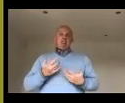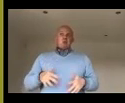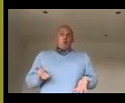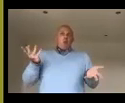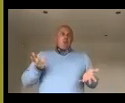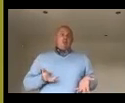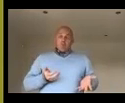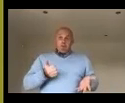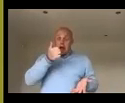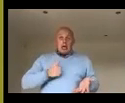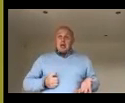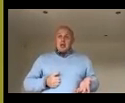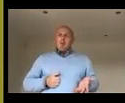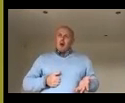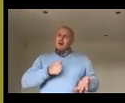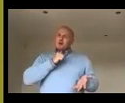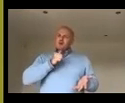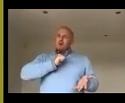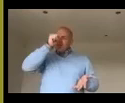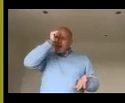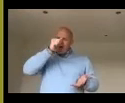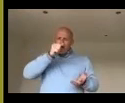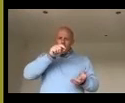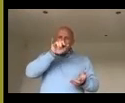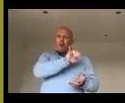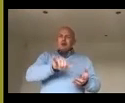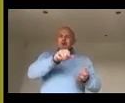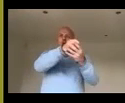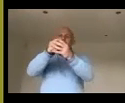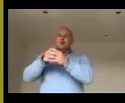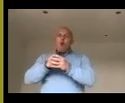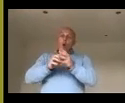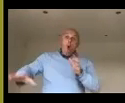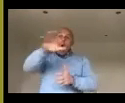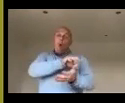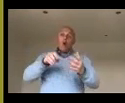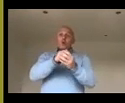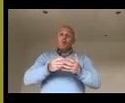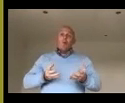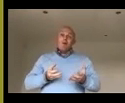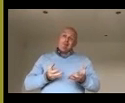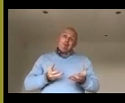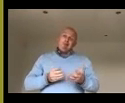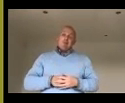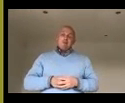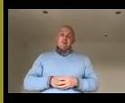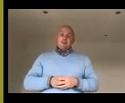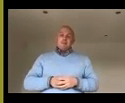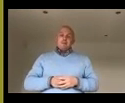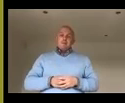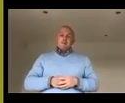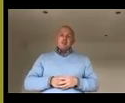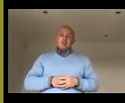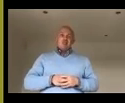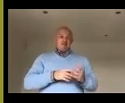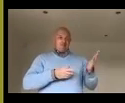are working with disability groups or working with older people. But it's basically a list of tick boxes